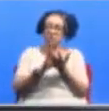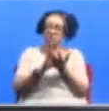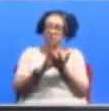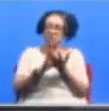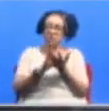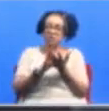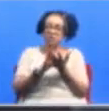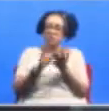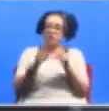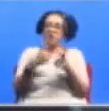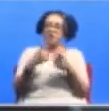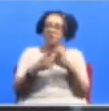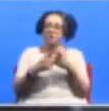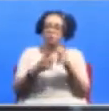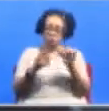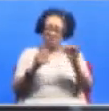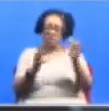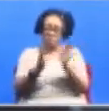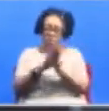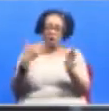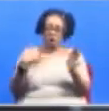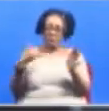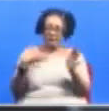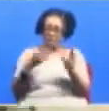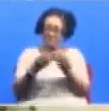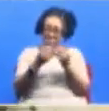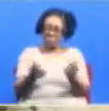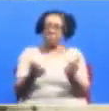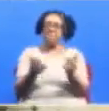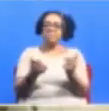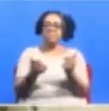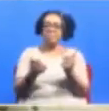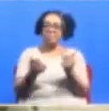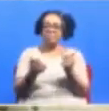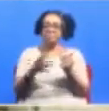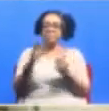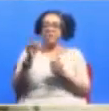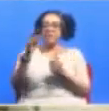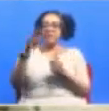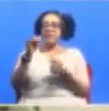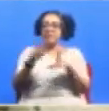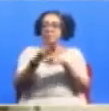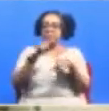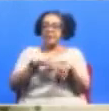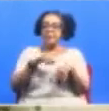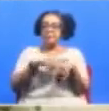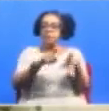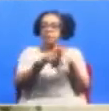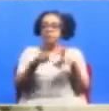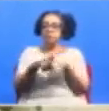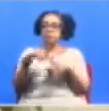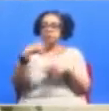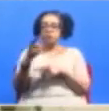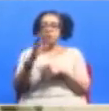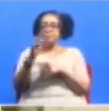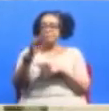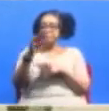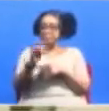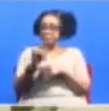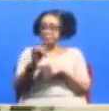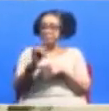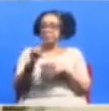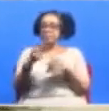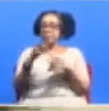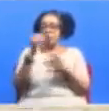alafu tubaki na ule jambazi peke yake, tutamalizana na yeye. Kindiki at the same time also promised monetary and rank rewards to